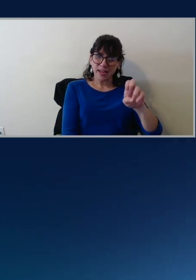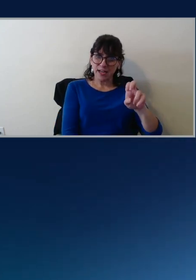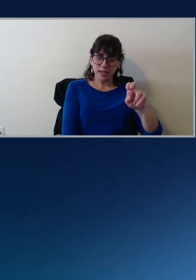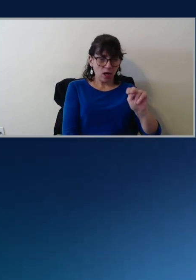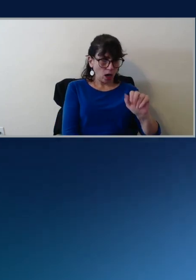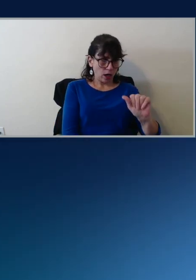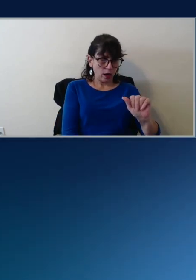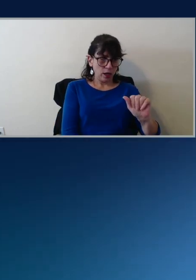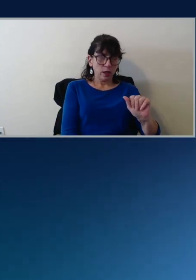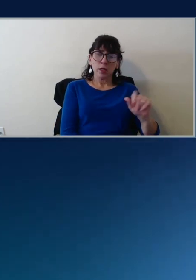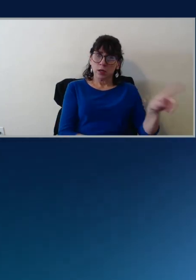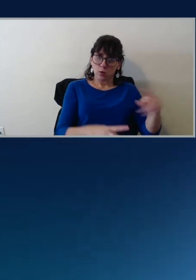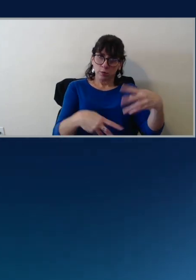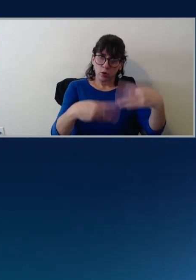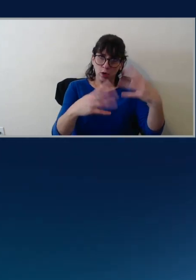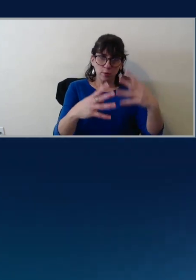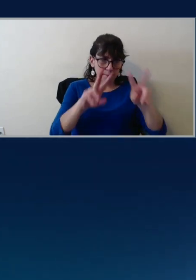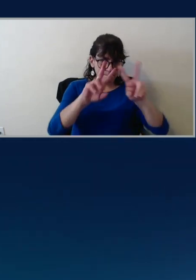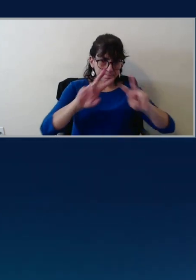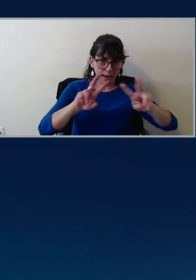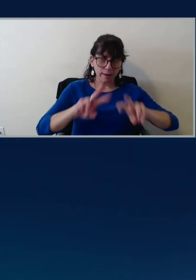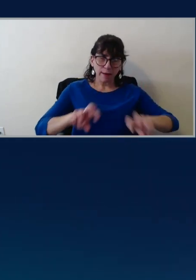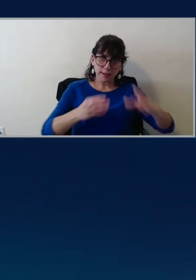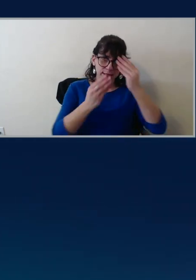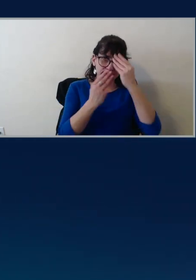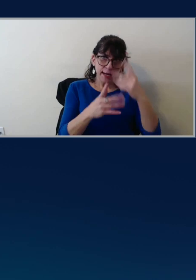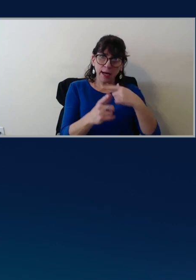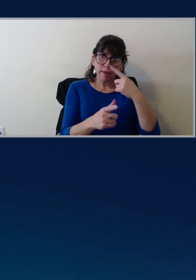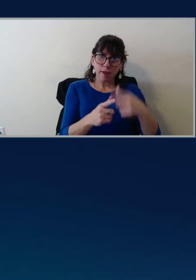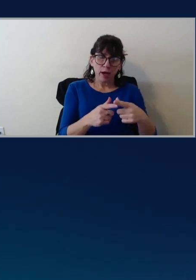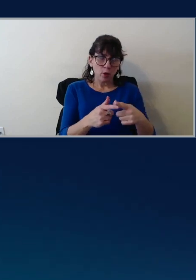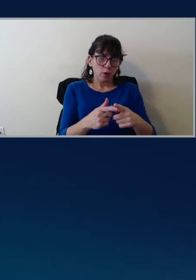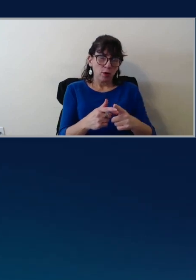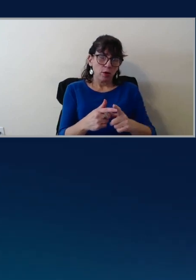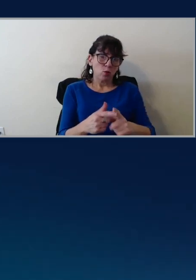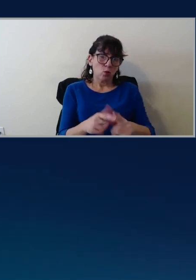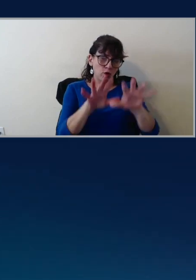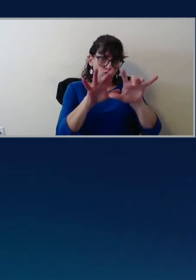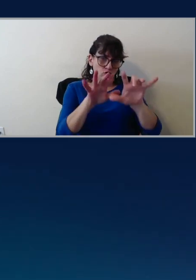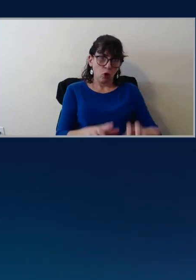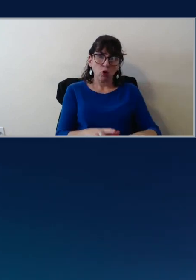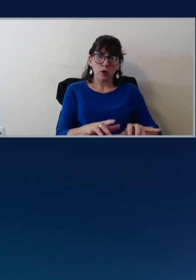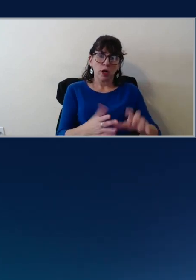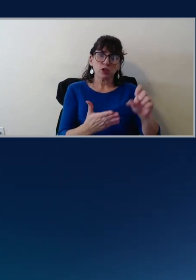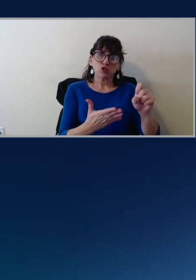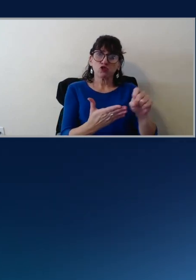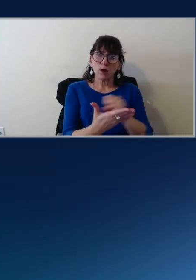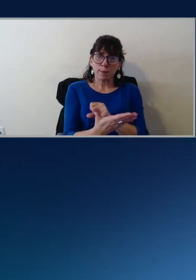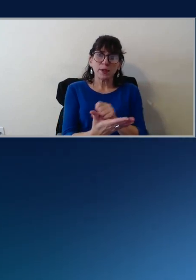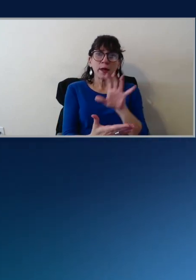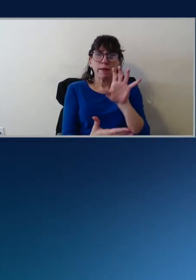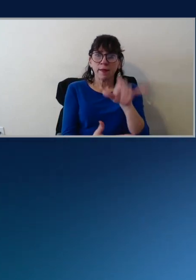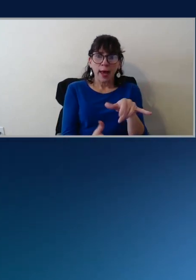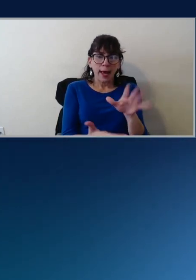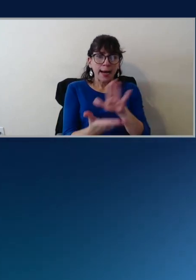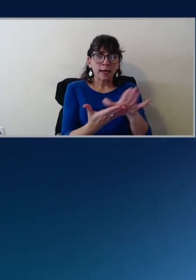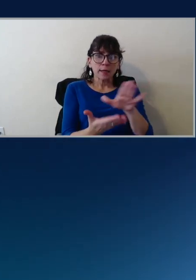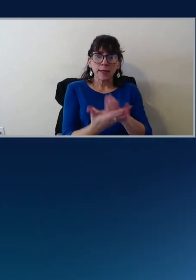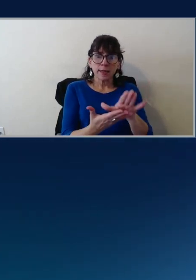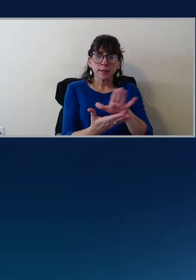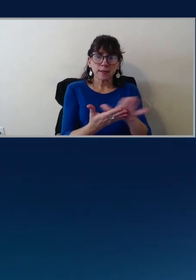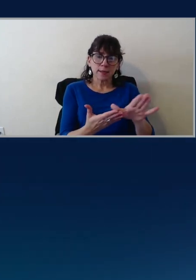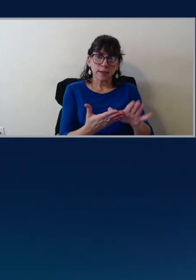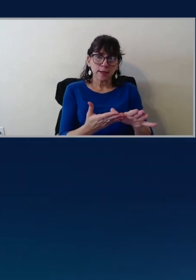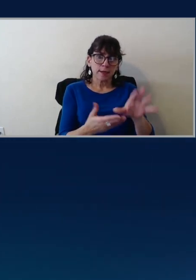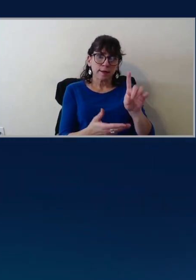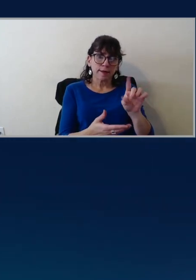to Athena, we just analyzed that data, and then we wrote a ETL script, which actually cleans that data. And on